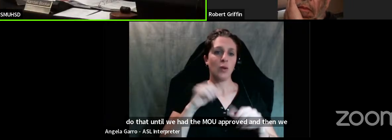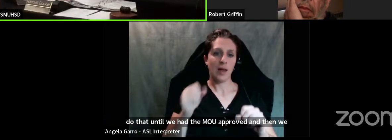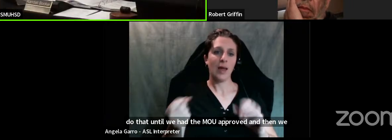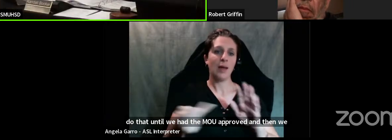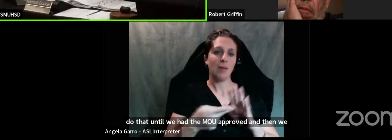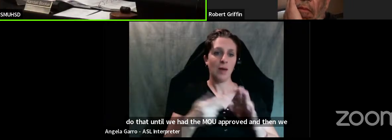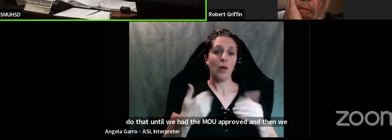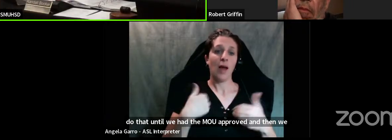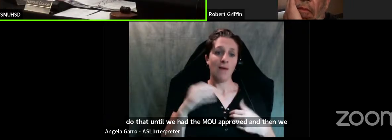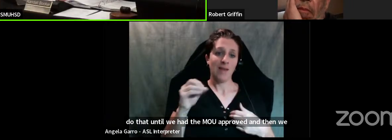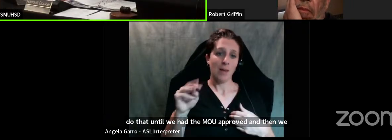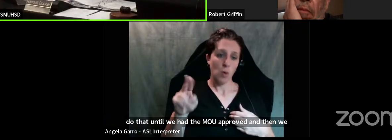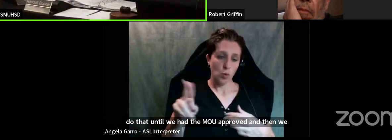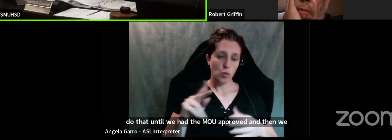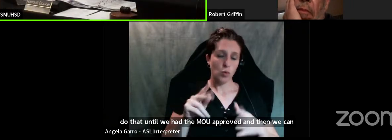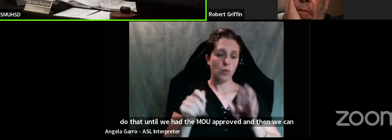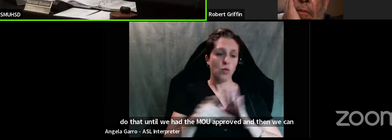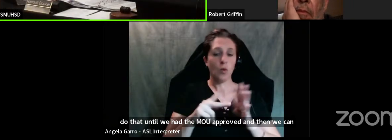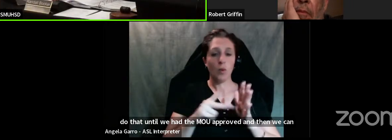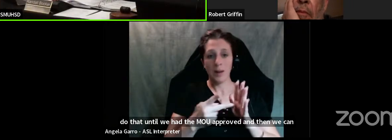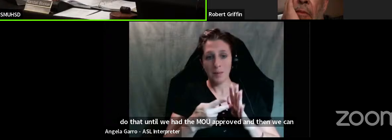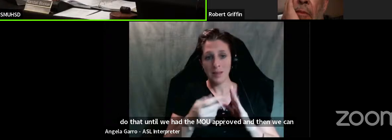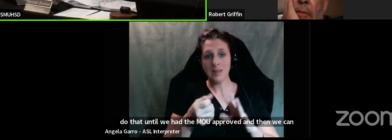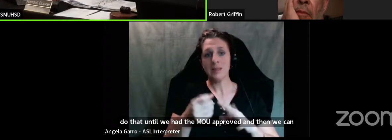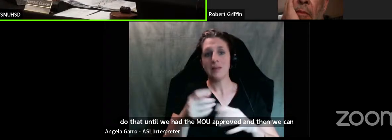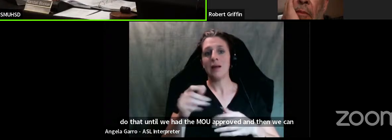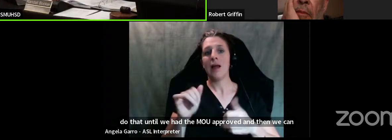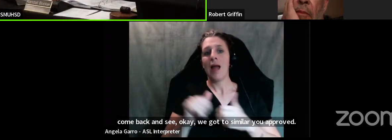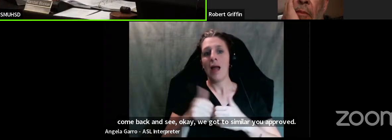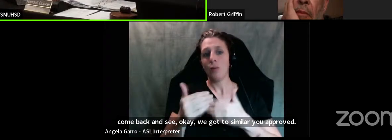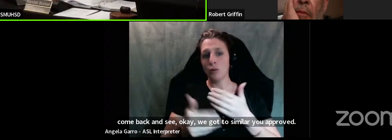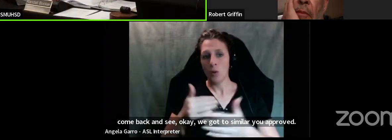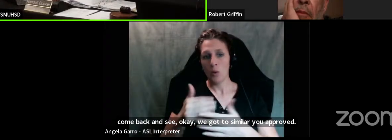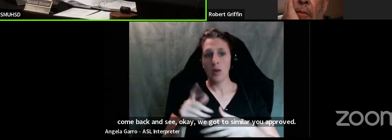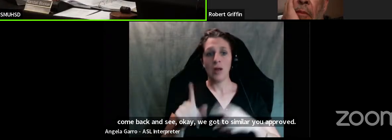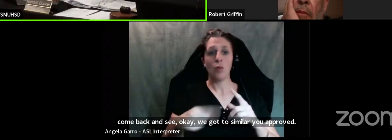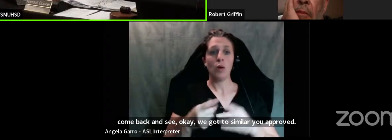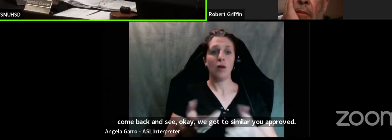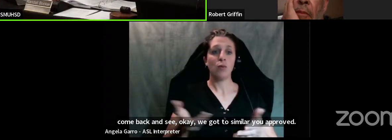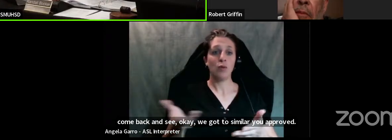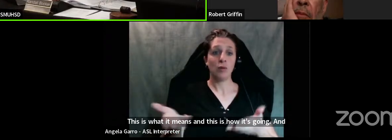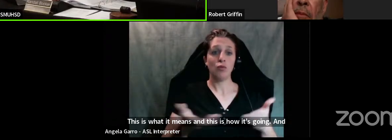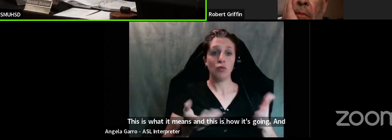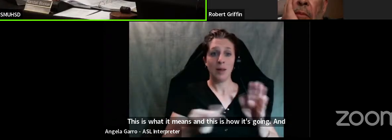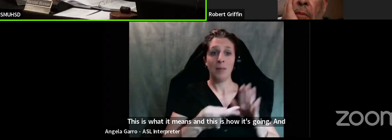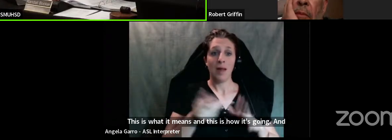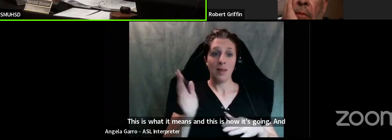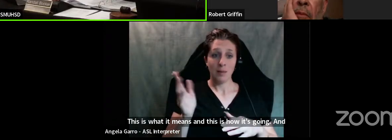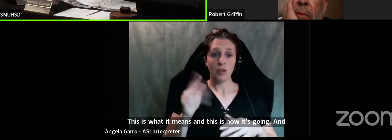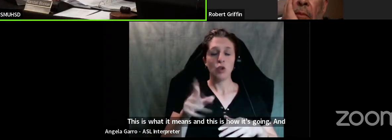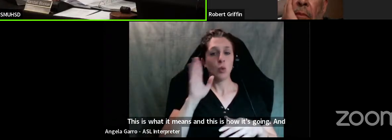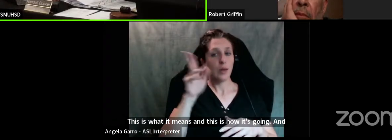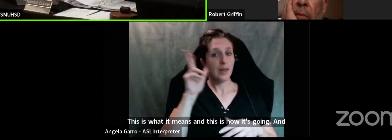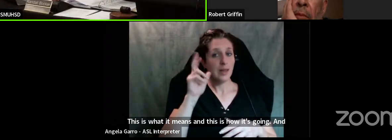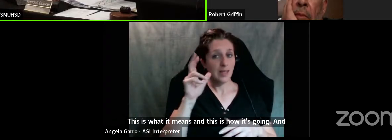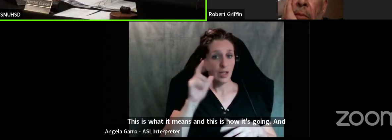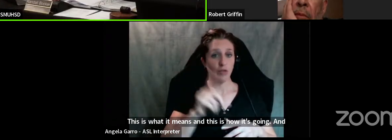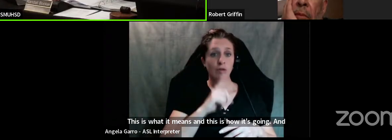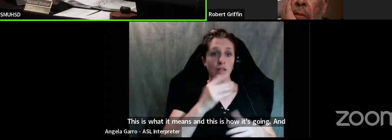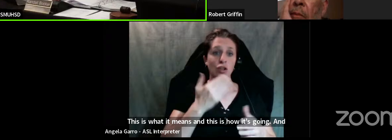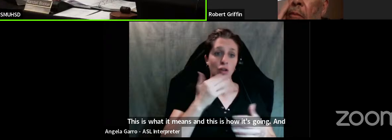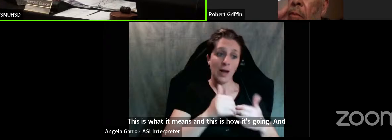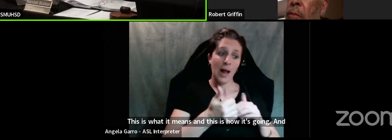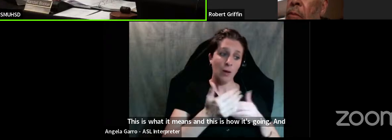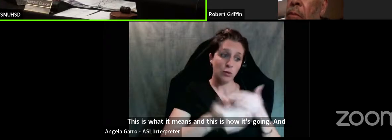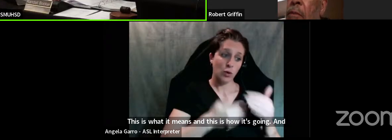MOU approved. This is what it means. And this is how it's going. And when we bring that presentation back, you're going to hear some really good ways of how it's